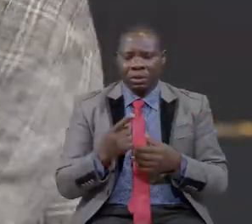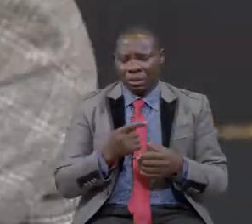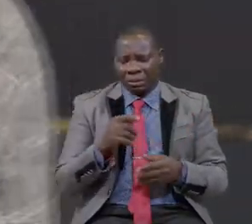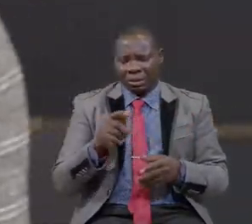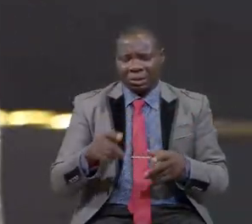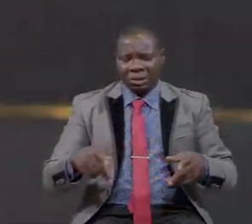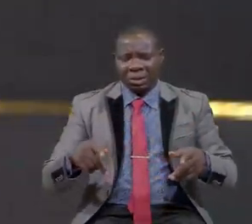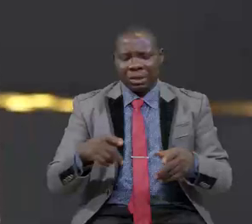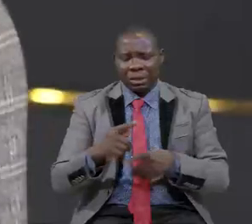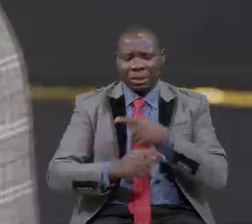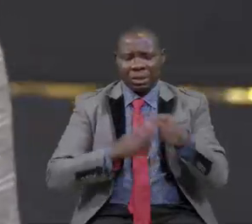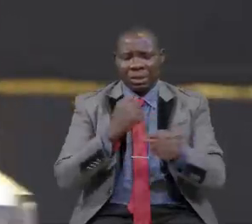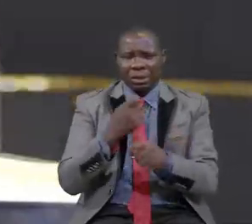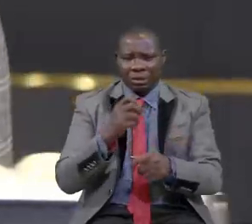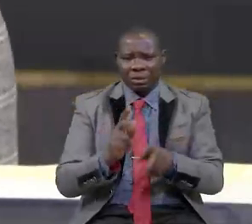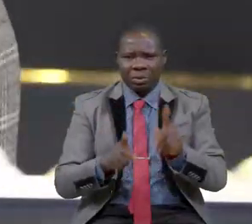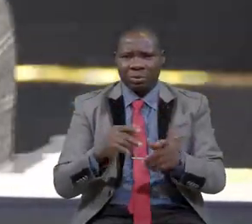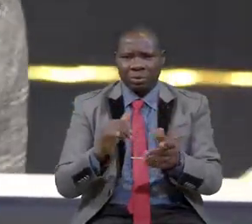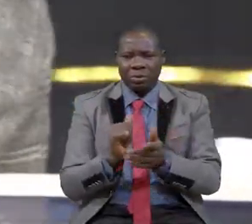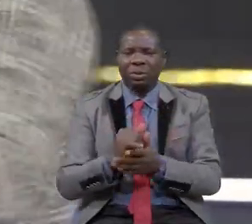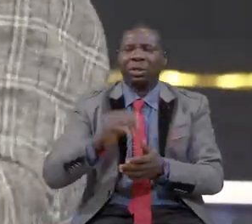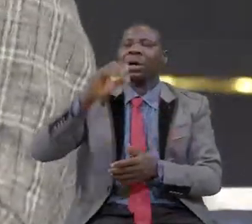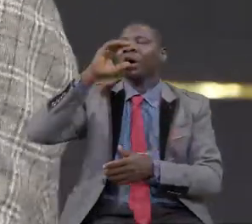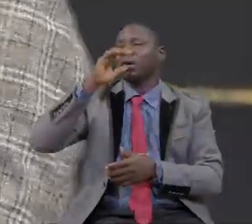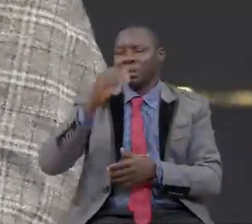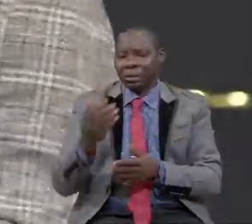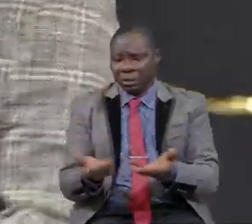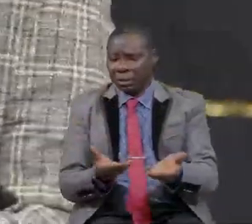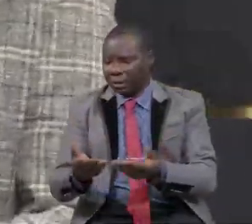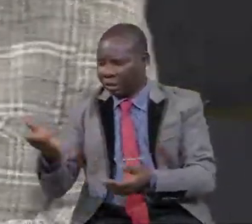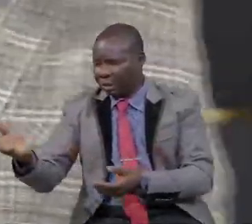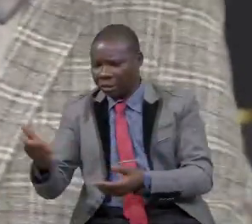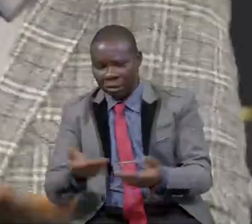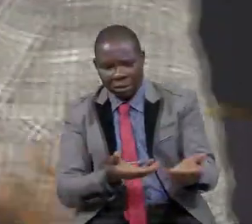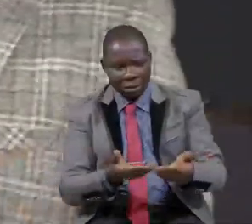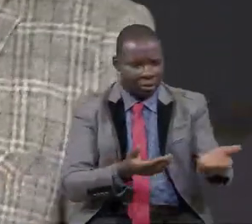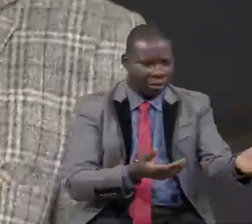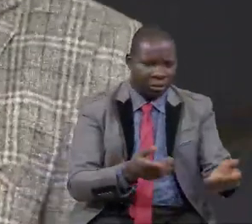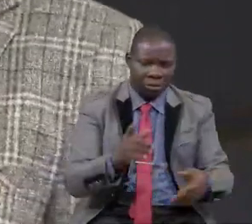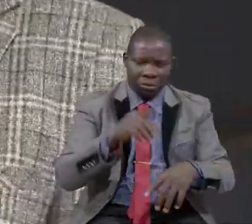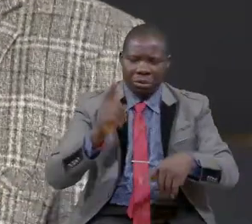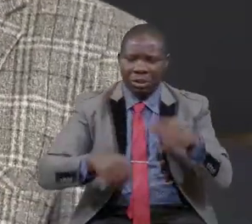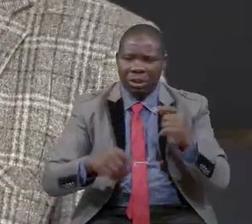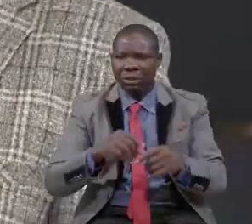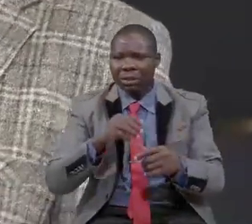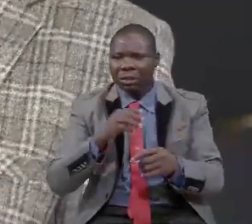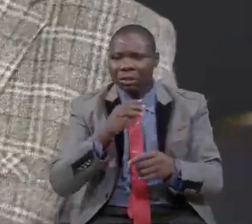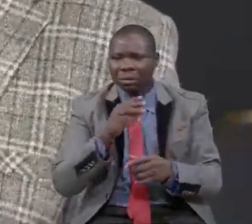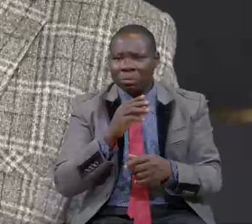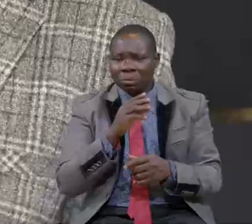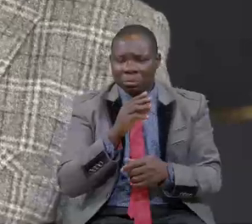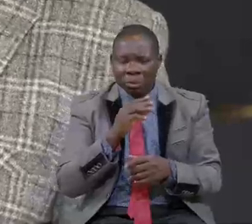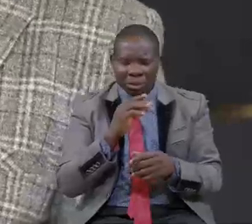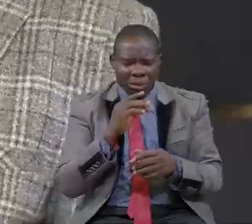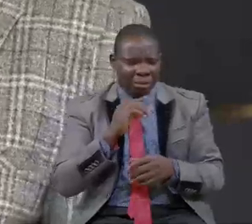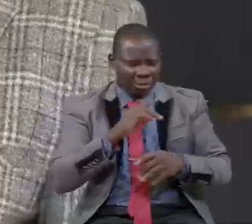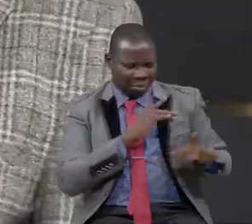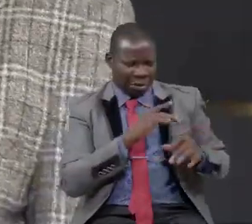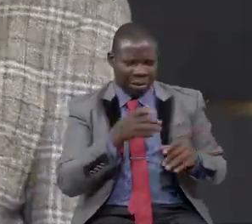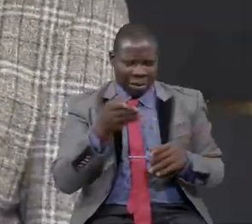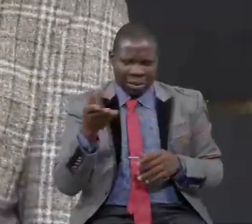just drifting here and there. You cannot predict them. In the past, we used to predict people. No, he cannot